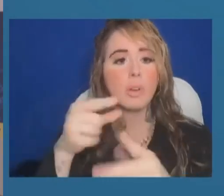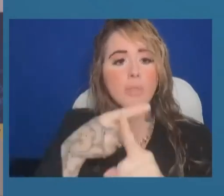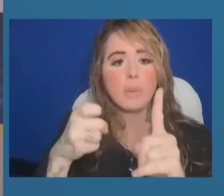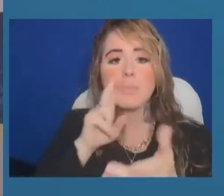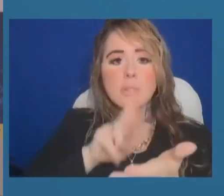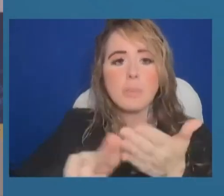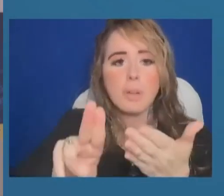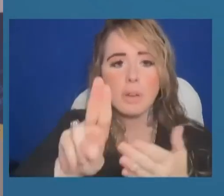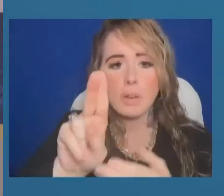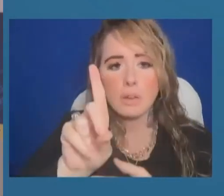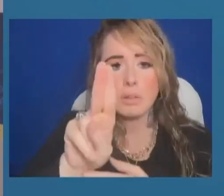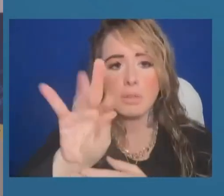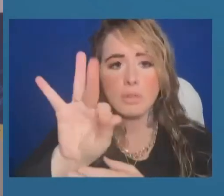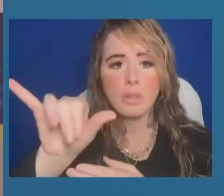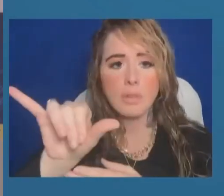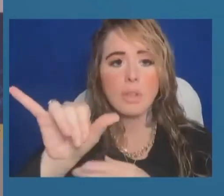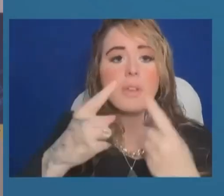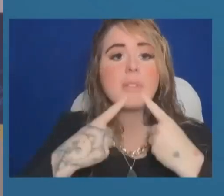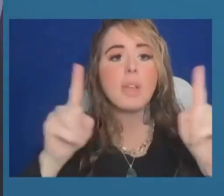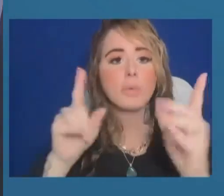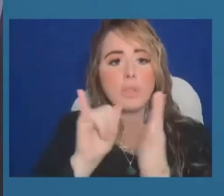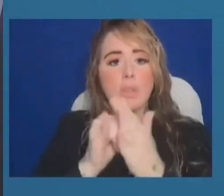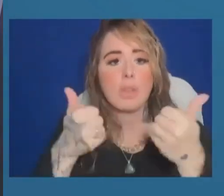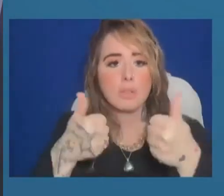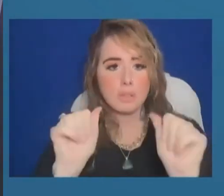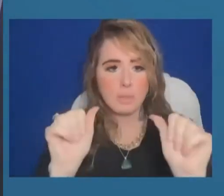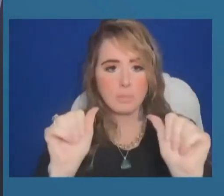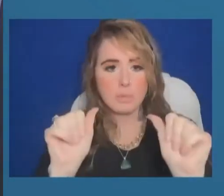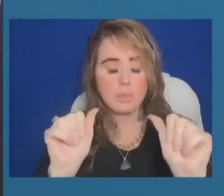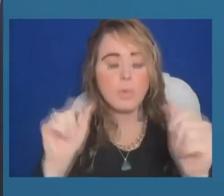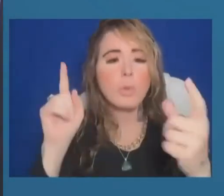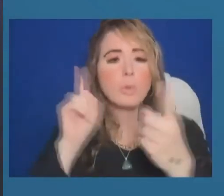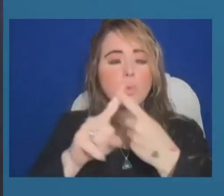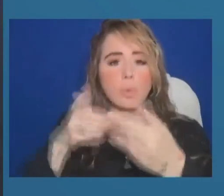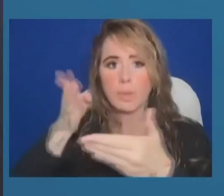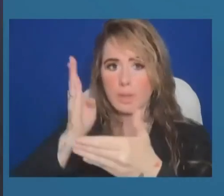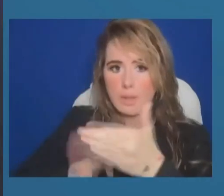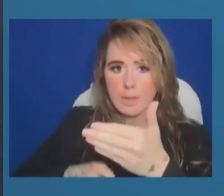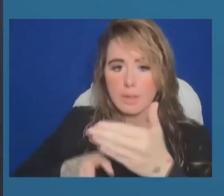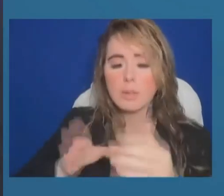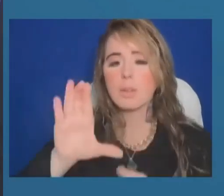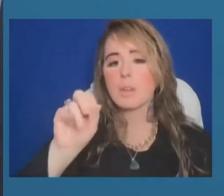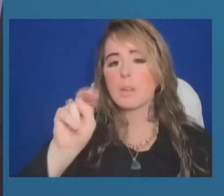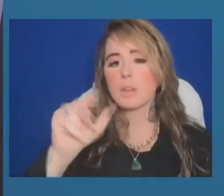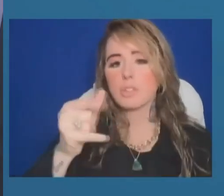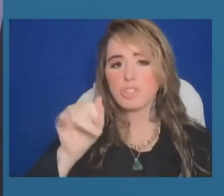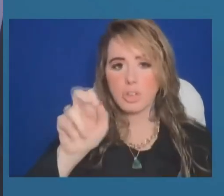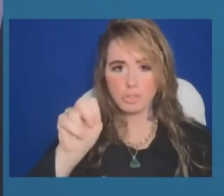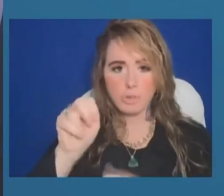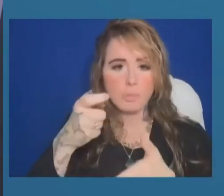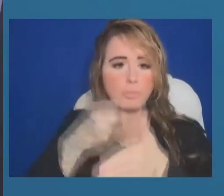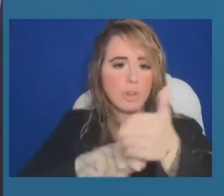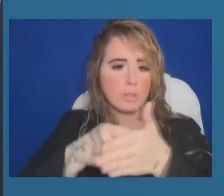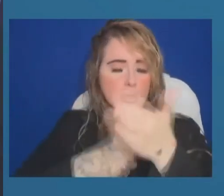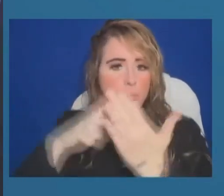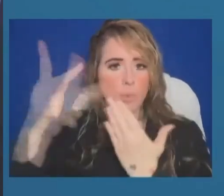Duffy announcing their attempt to end the congestion pricing program in the state of New